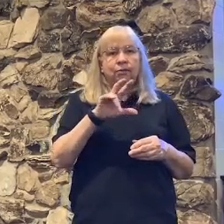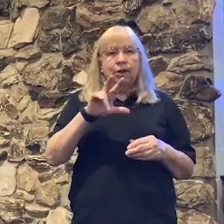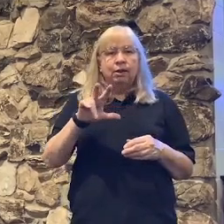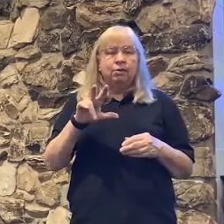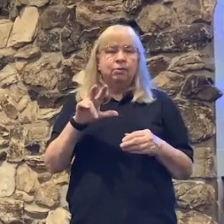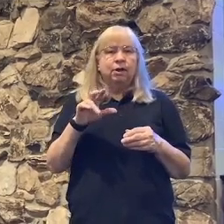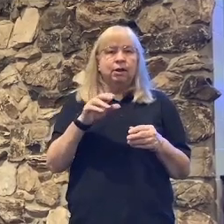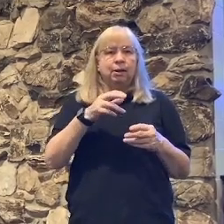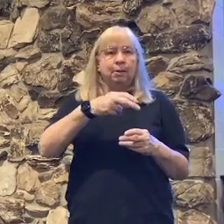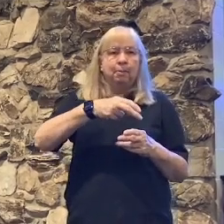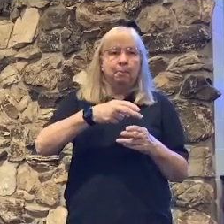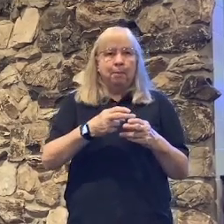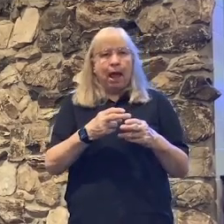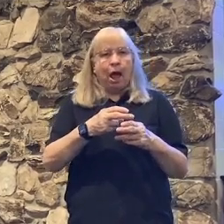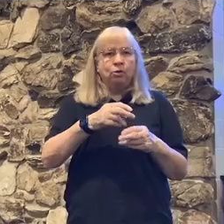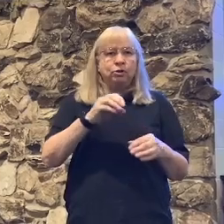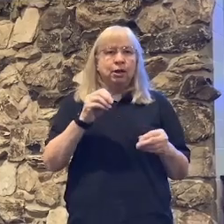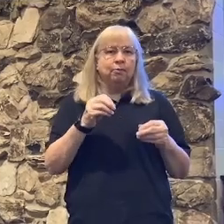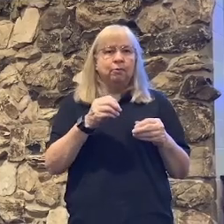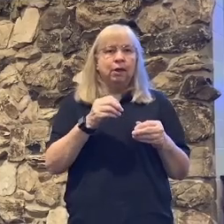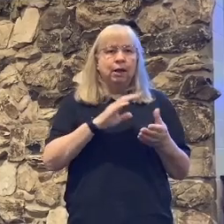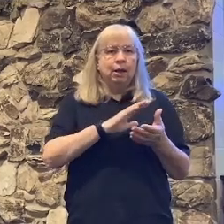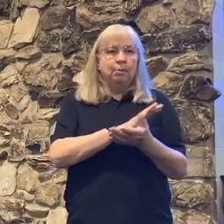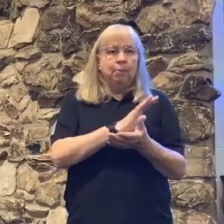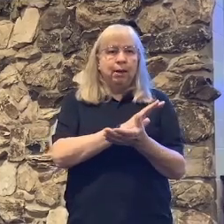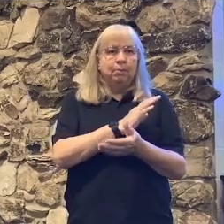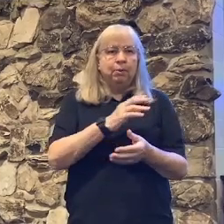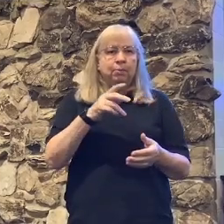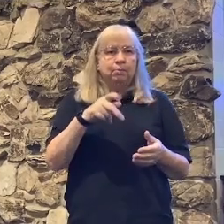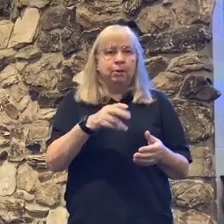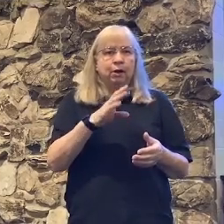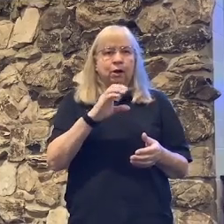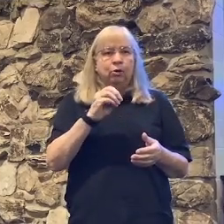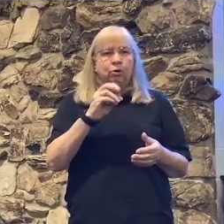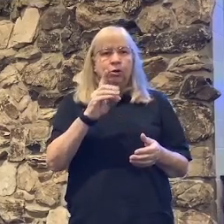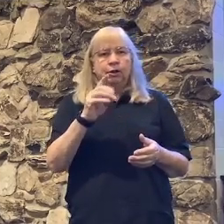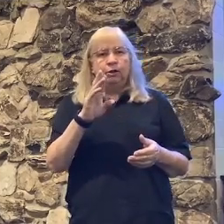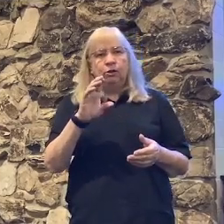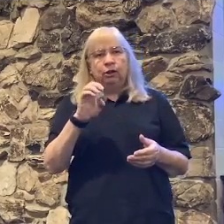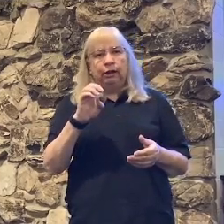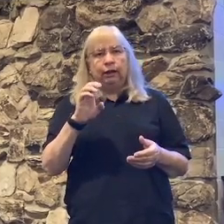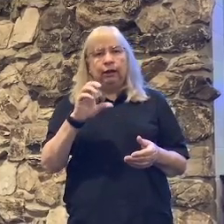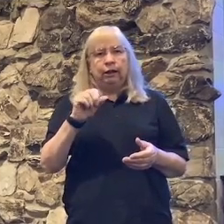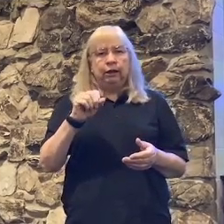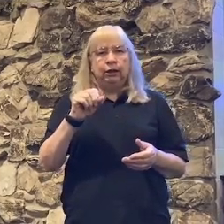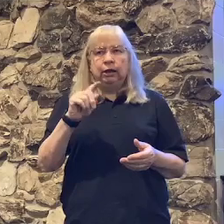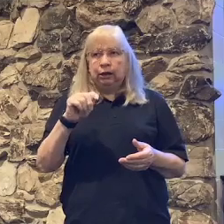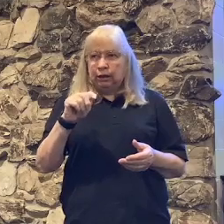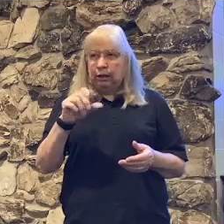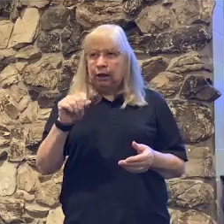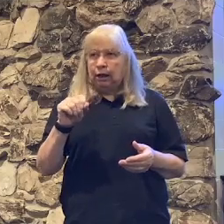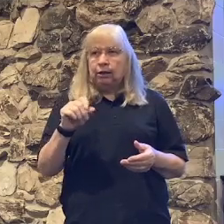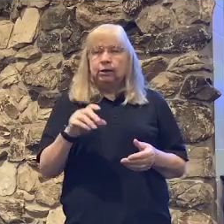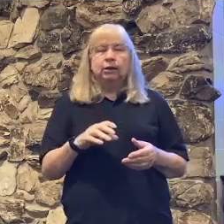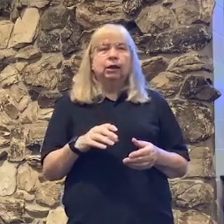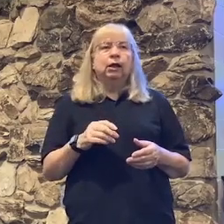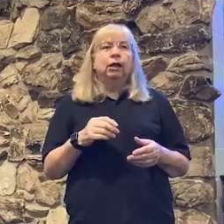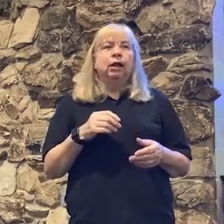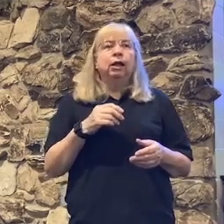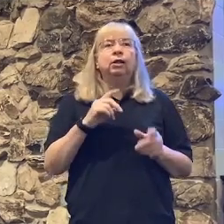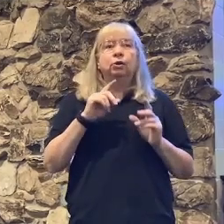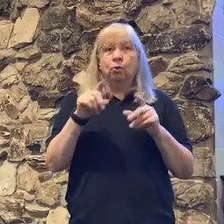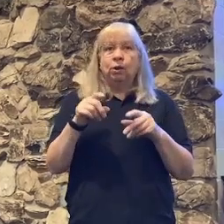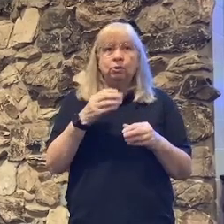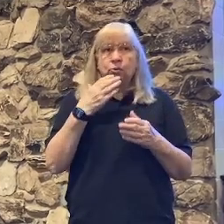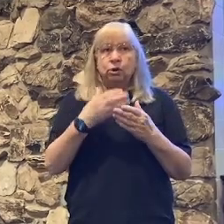products, and they were thrilled with it. So it was really fun to be able to take it and know that it's going to a good